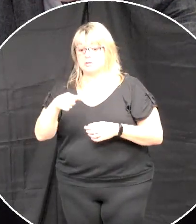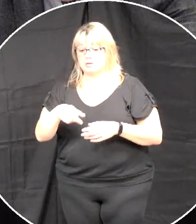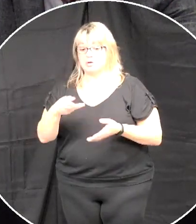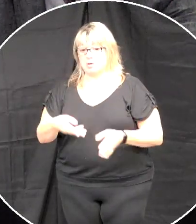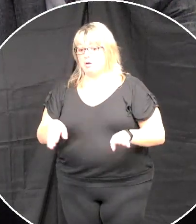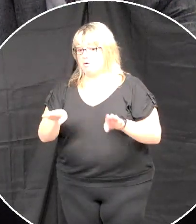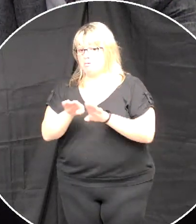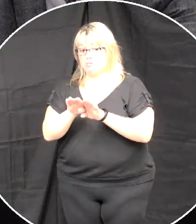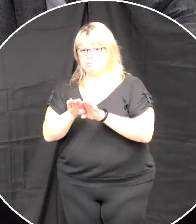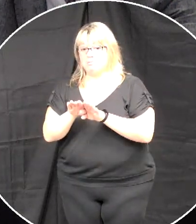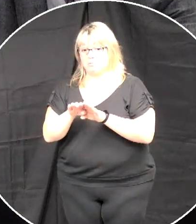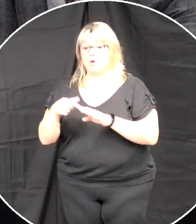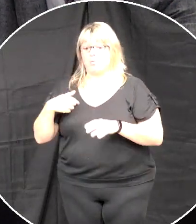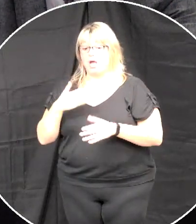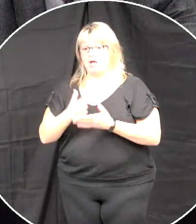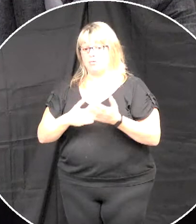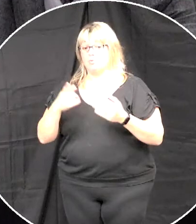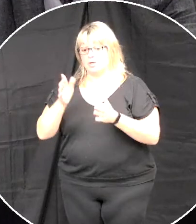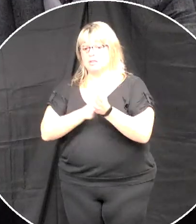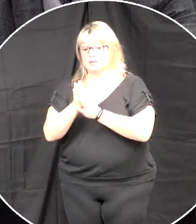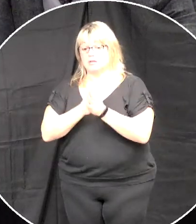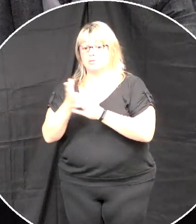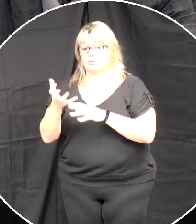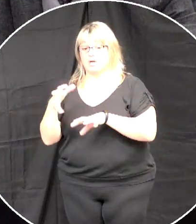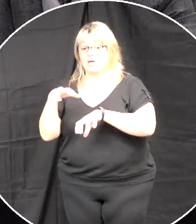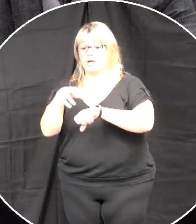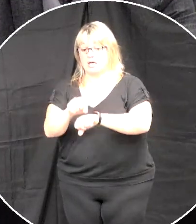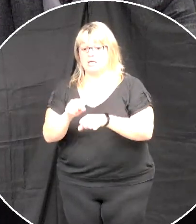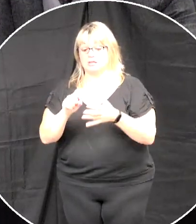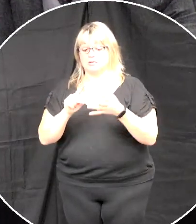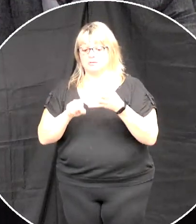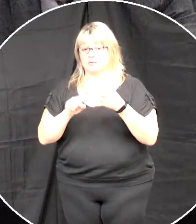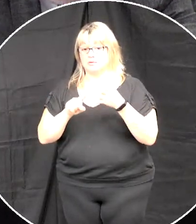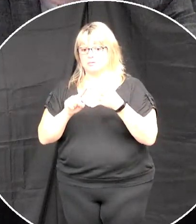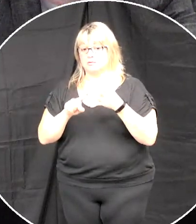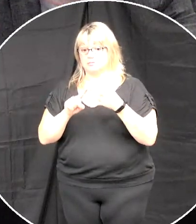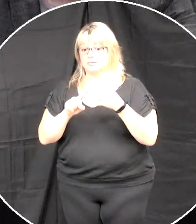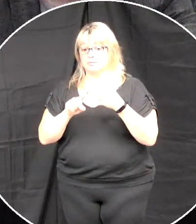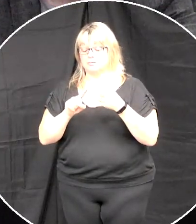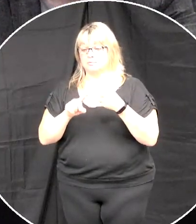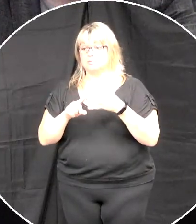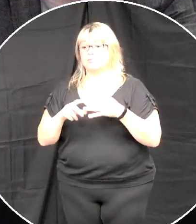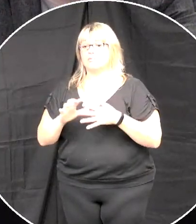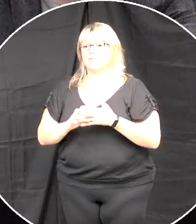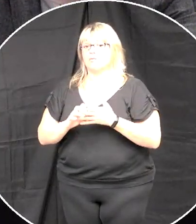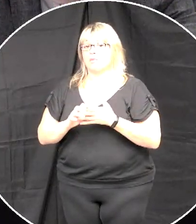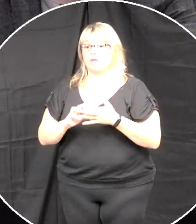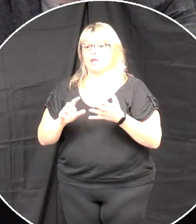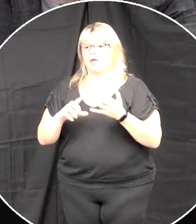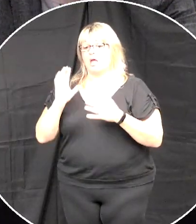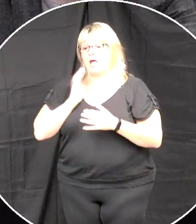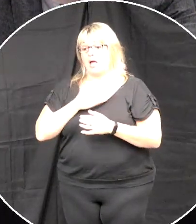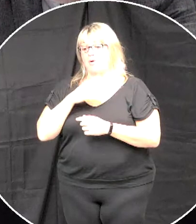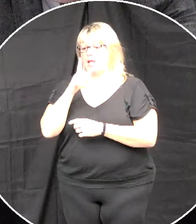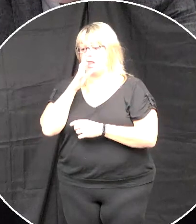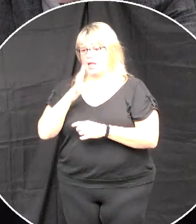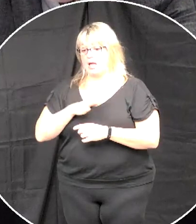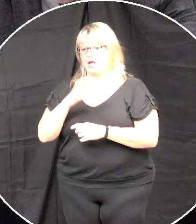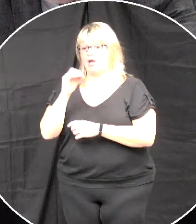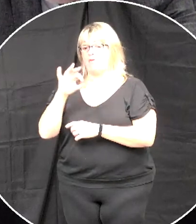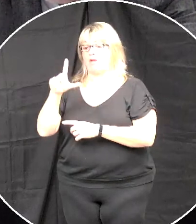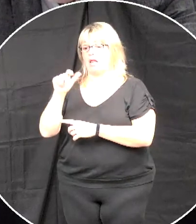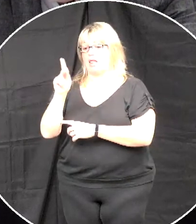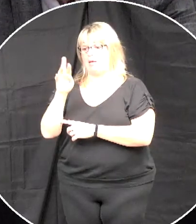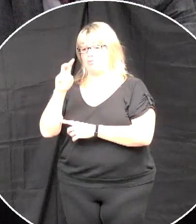closed, and we do have a potential buyer for that piece of property as well. Our Lady of Labrador in West St.